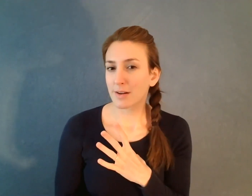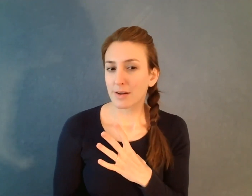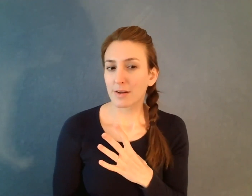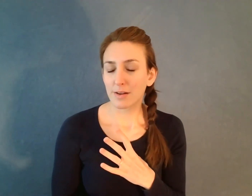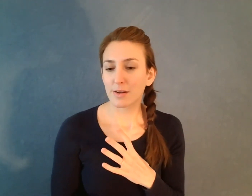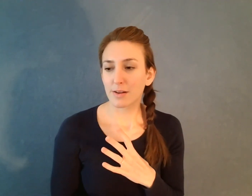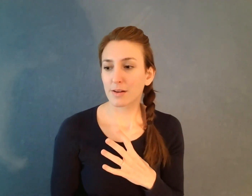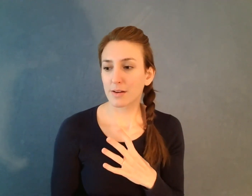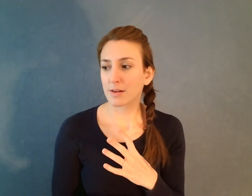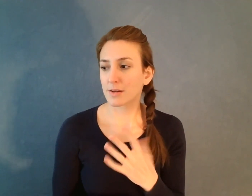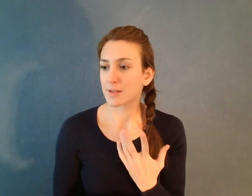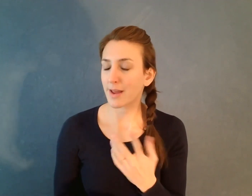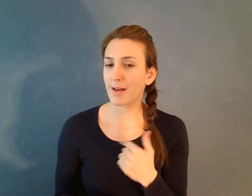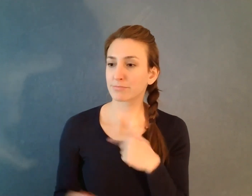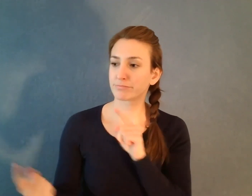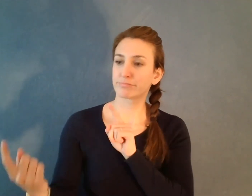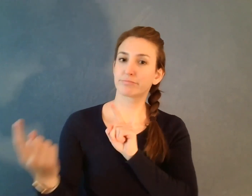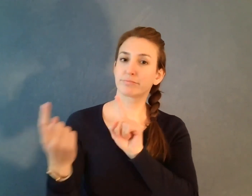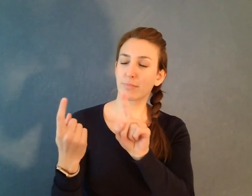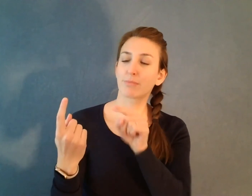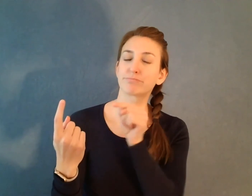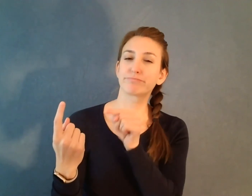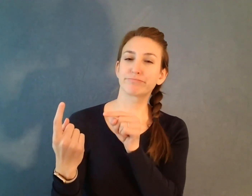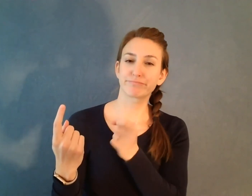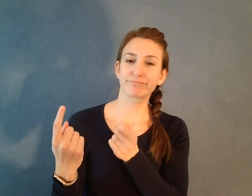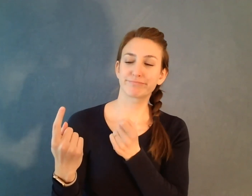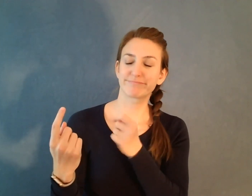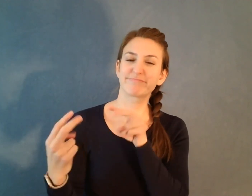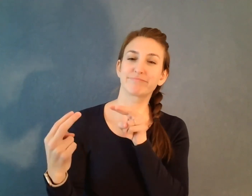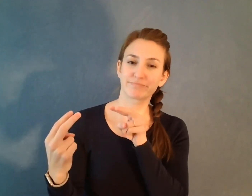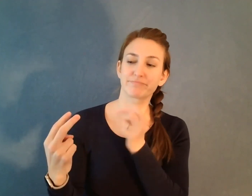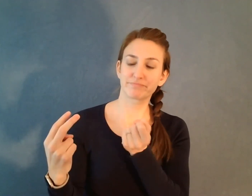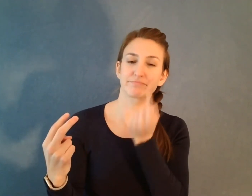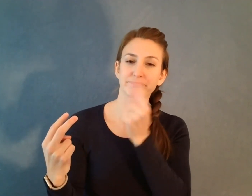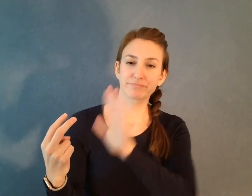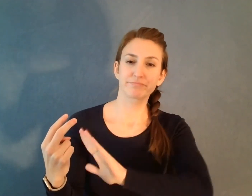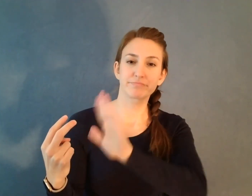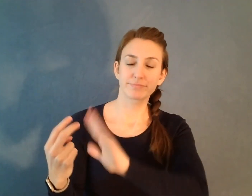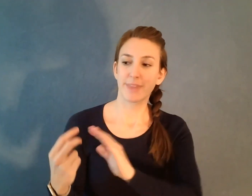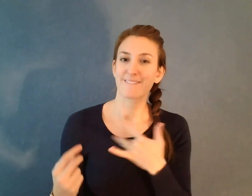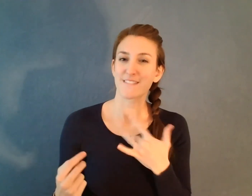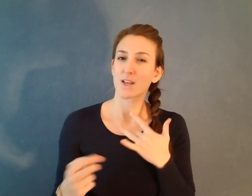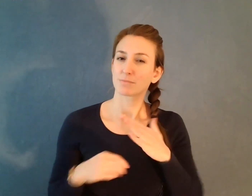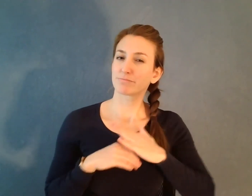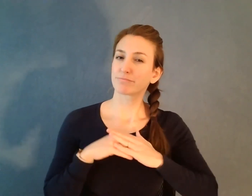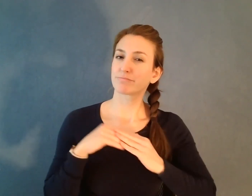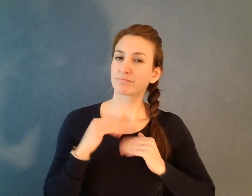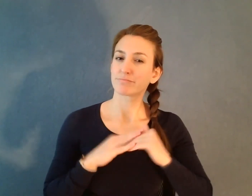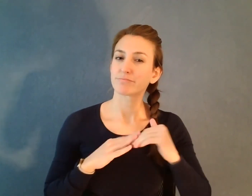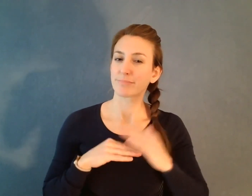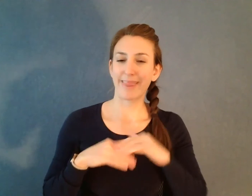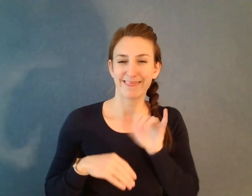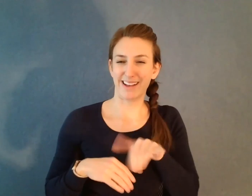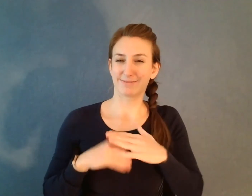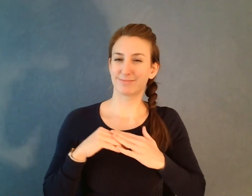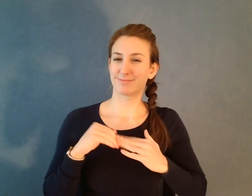like, I understand you, I see you. That feeling of comfort, that right there, when